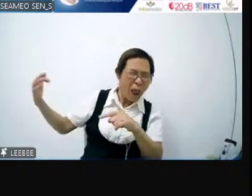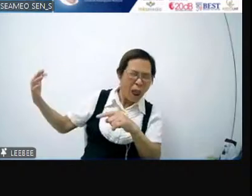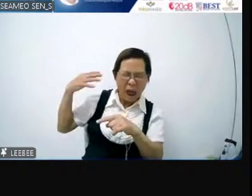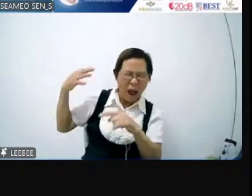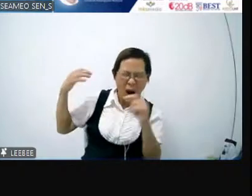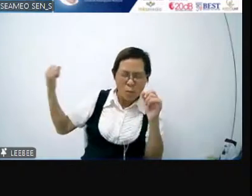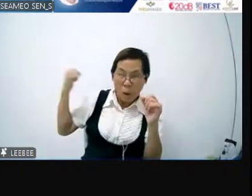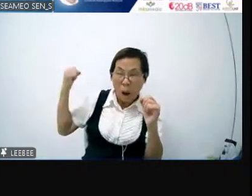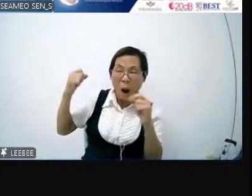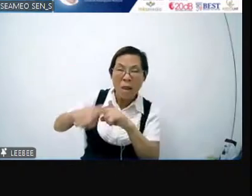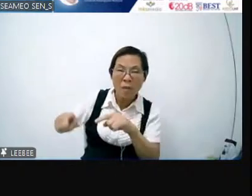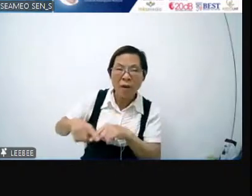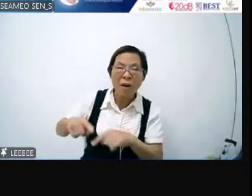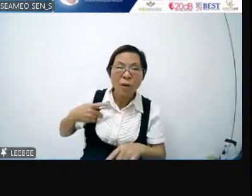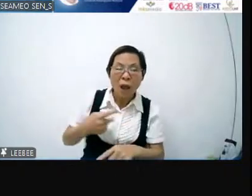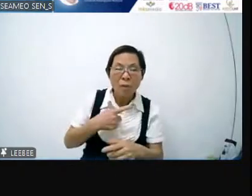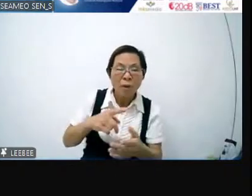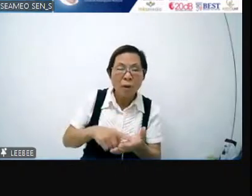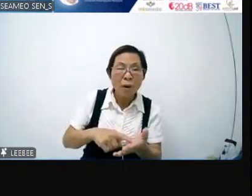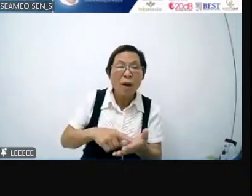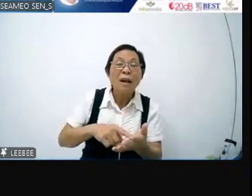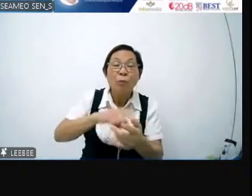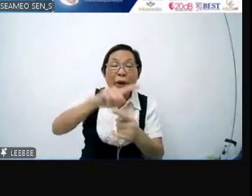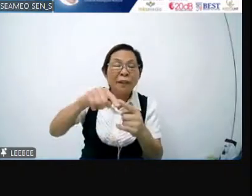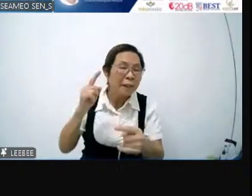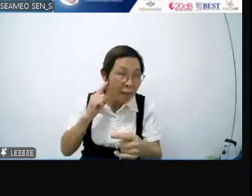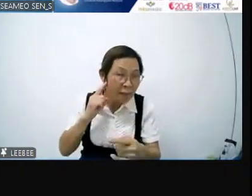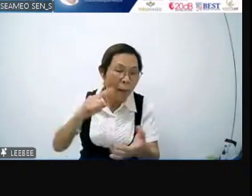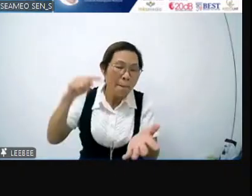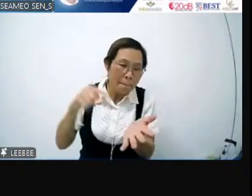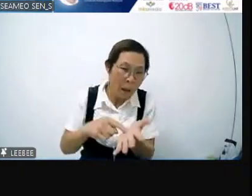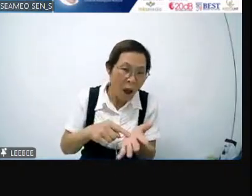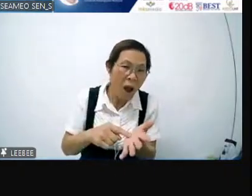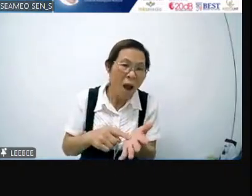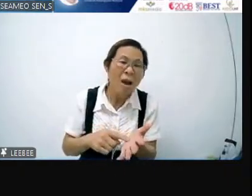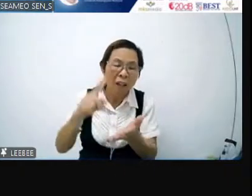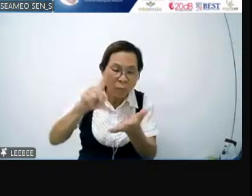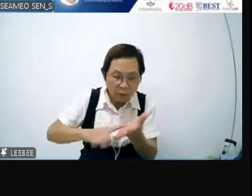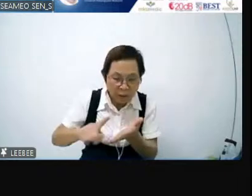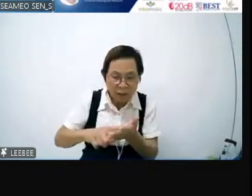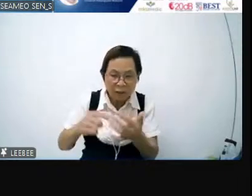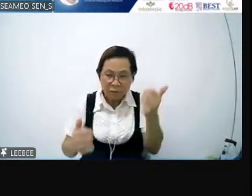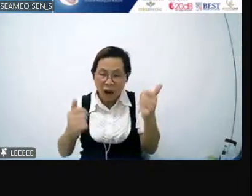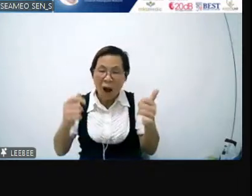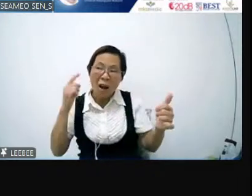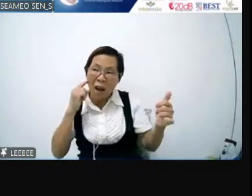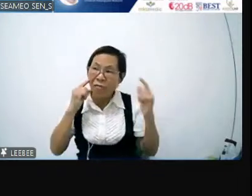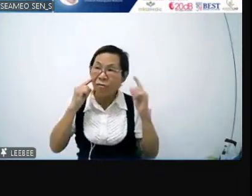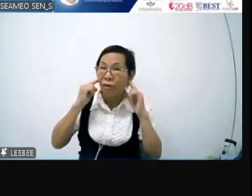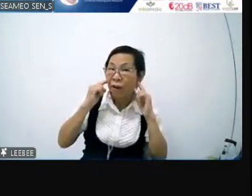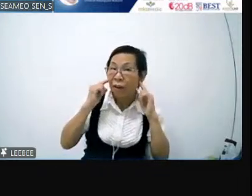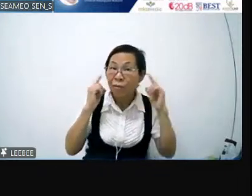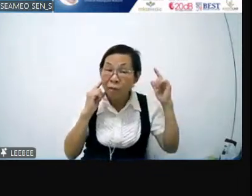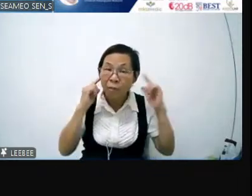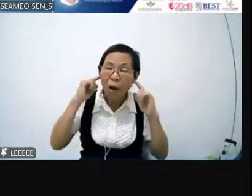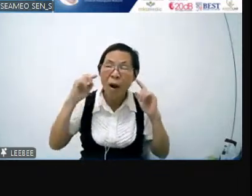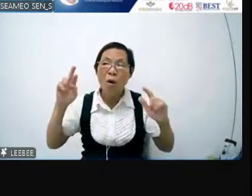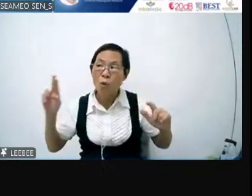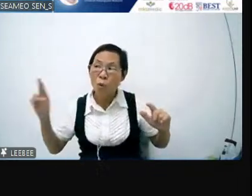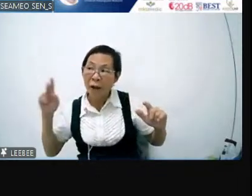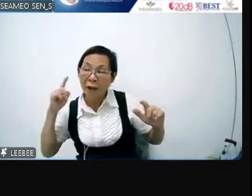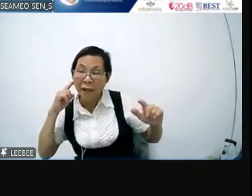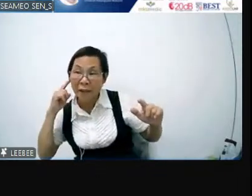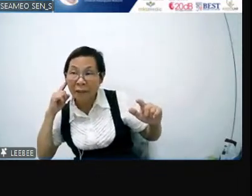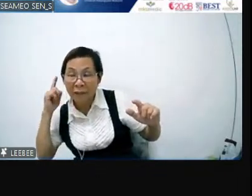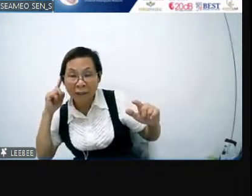need to press the button wherever they hear the sound. Okay, and then we're going to check right ear and left ear. So on the right side is what we